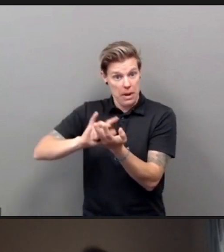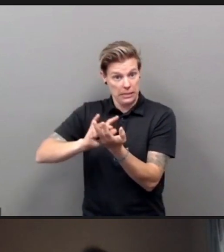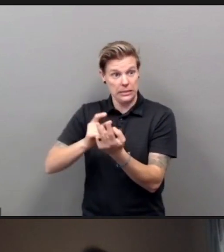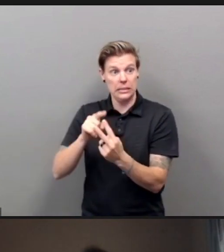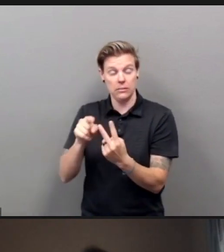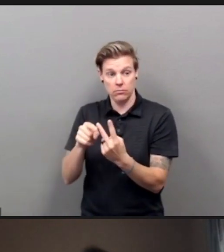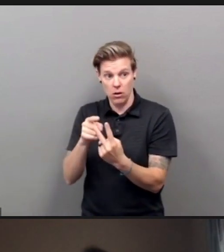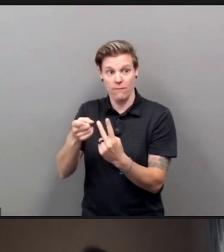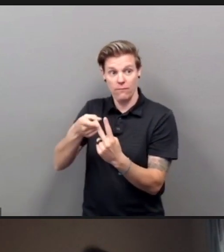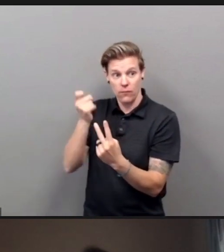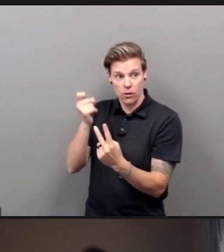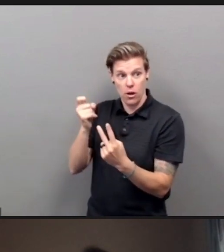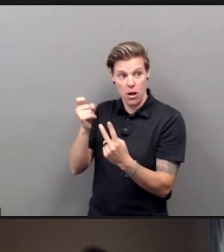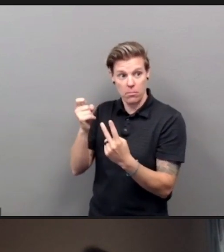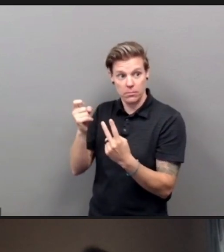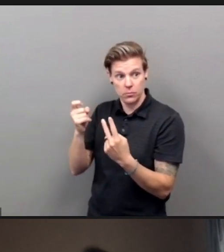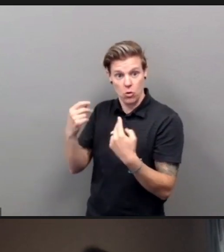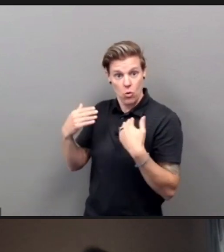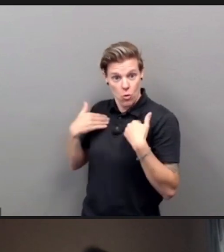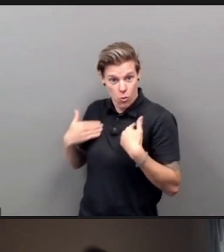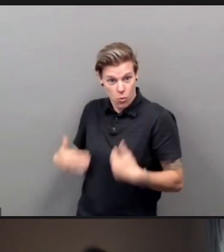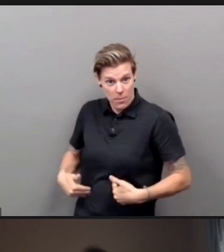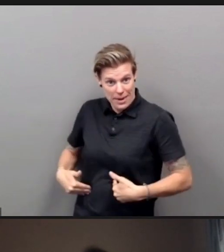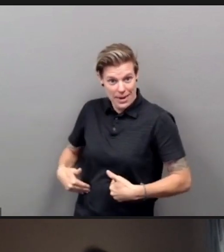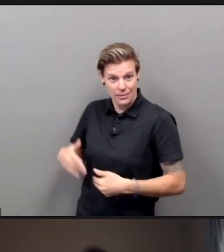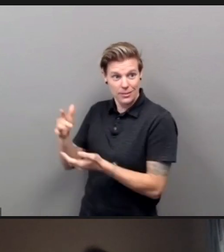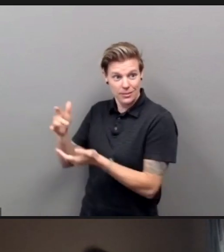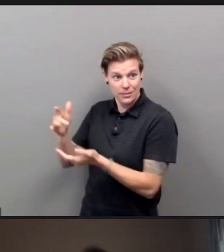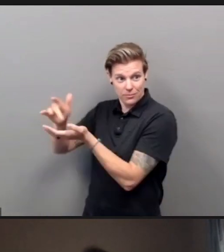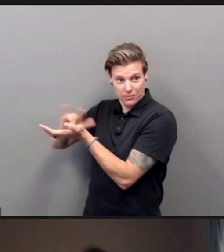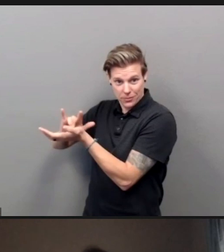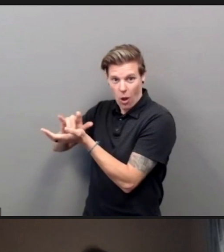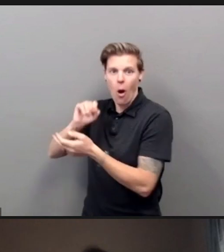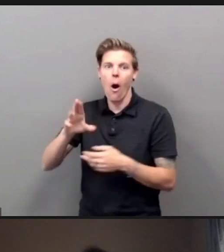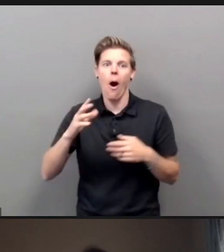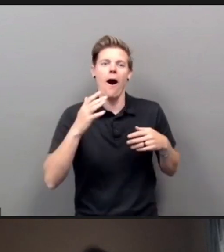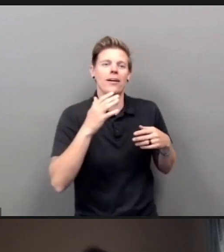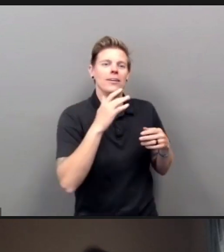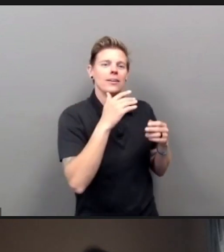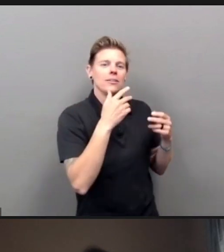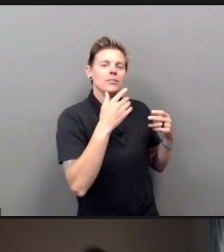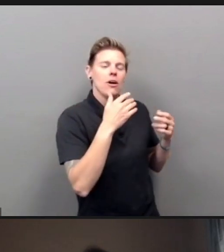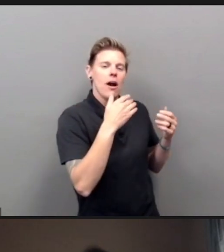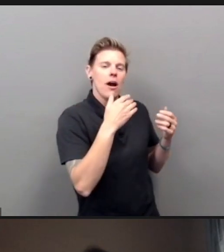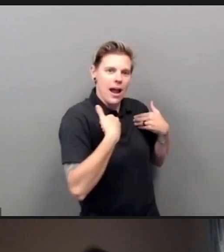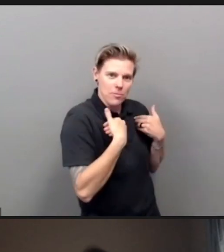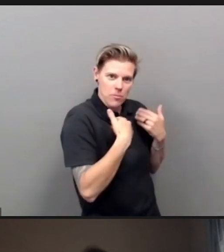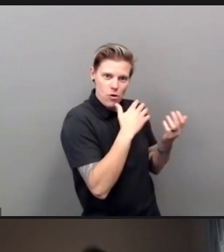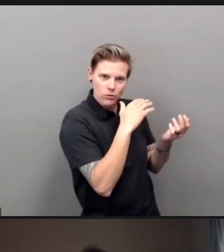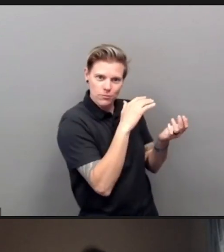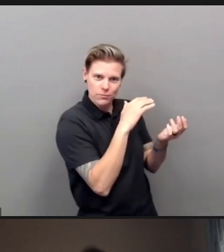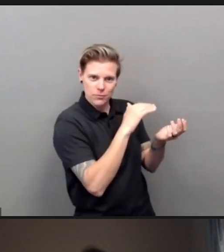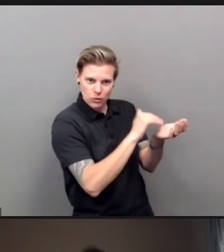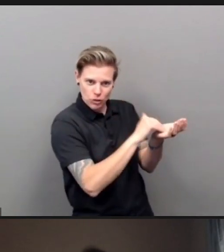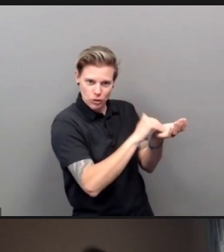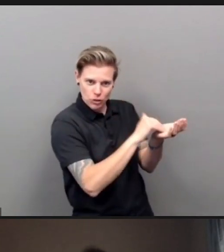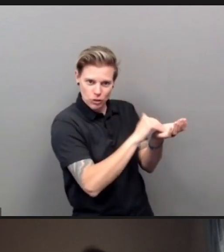human doctor prescription or from a vet store or what? I do not know that